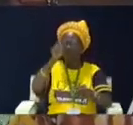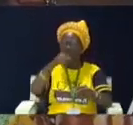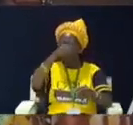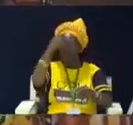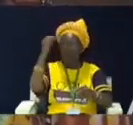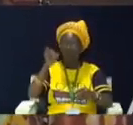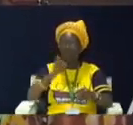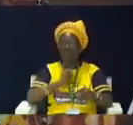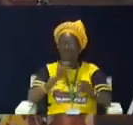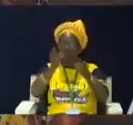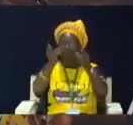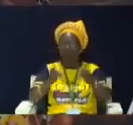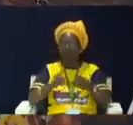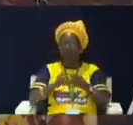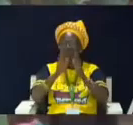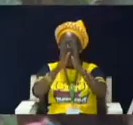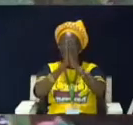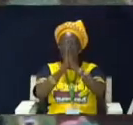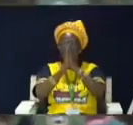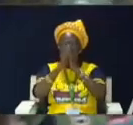now.